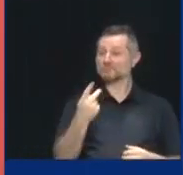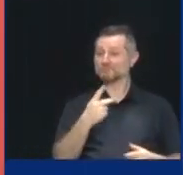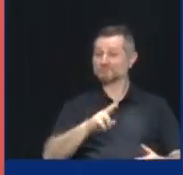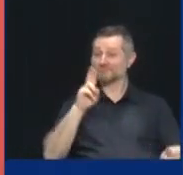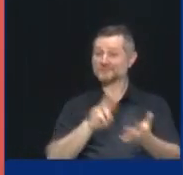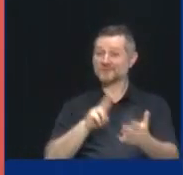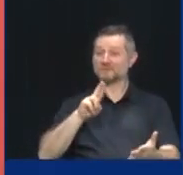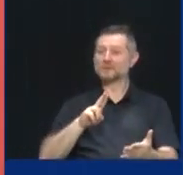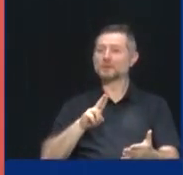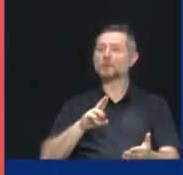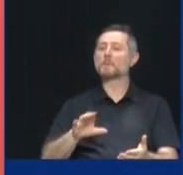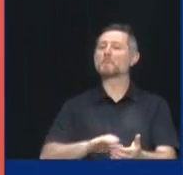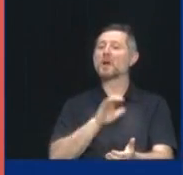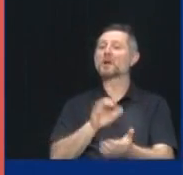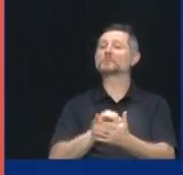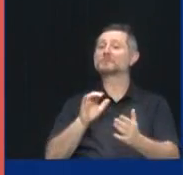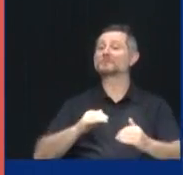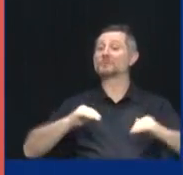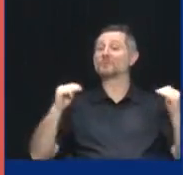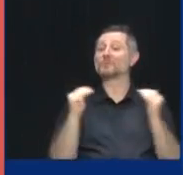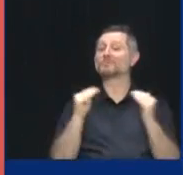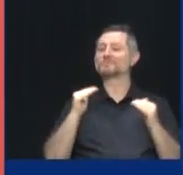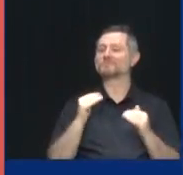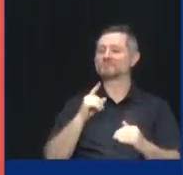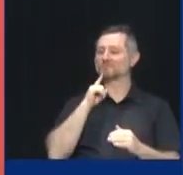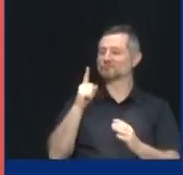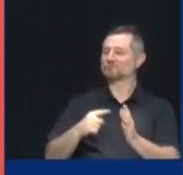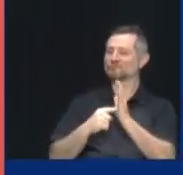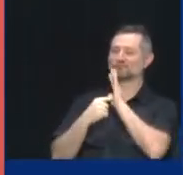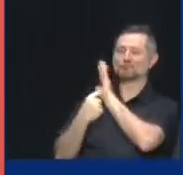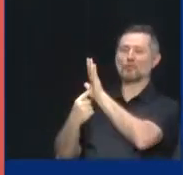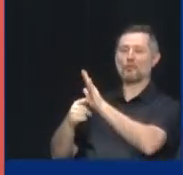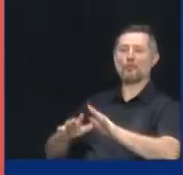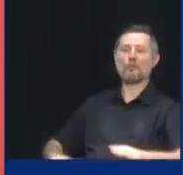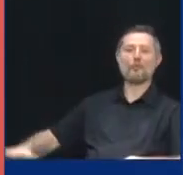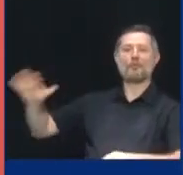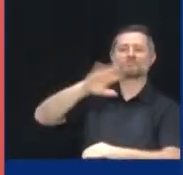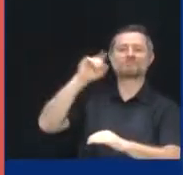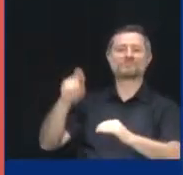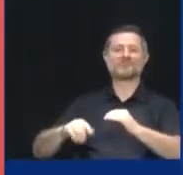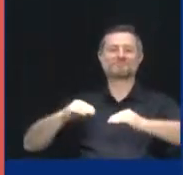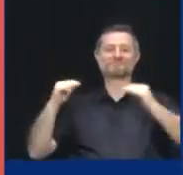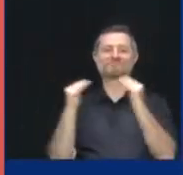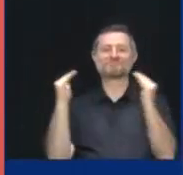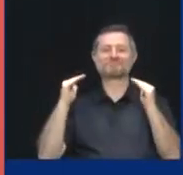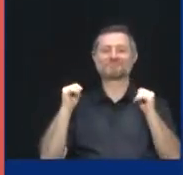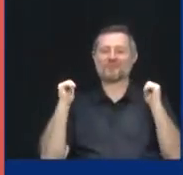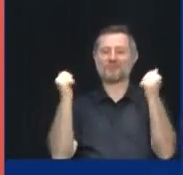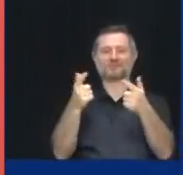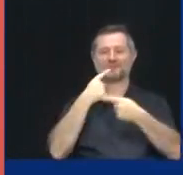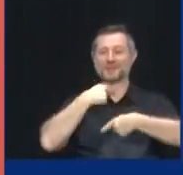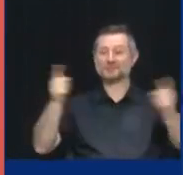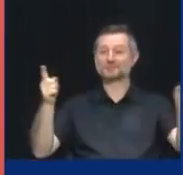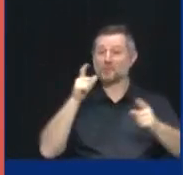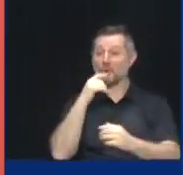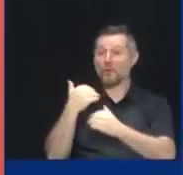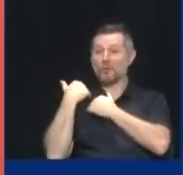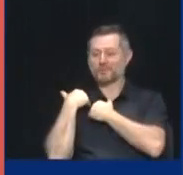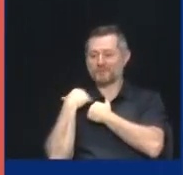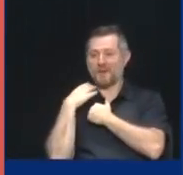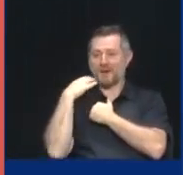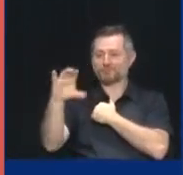it was a clarion call for equality. We made that statement, and then the burden fell to the other